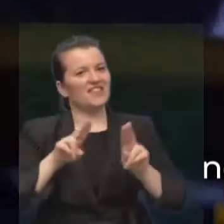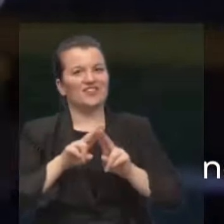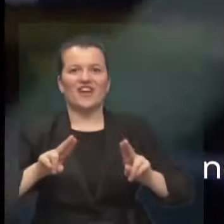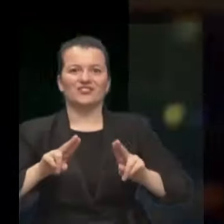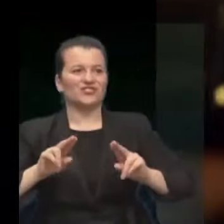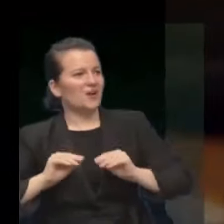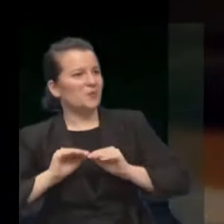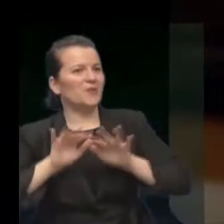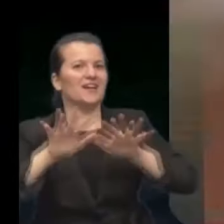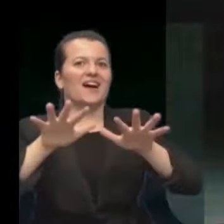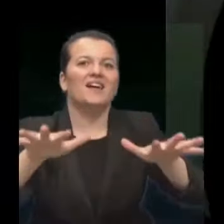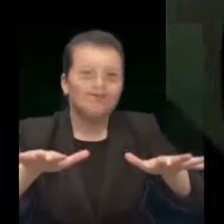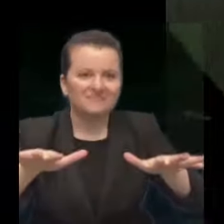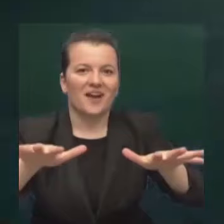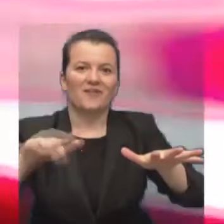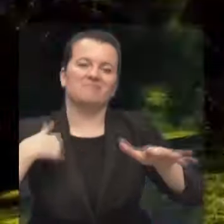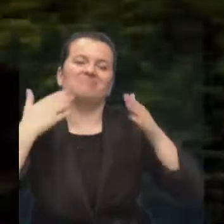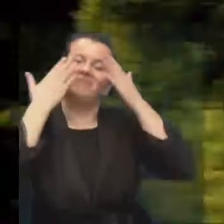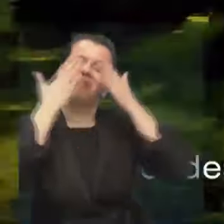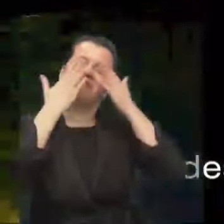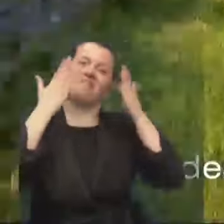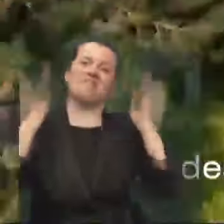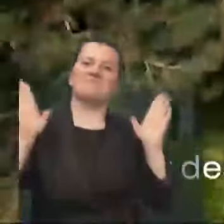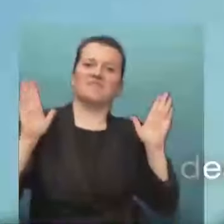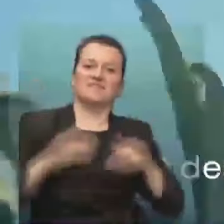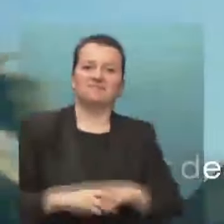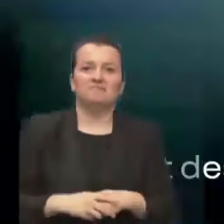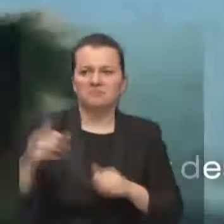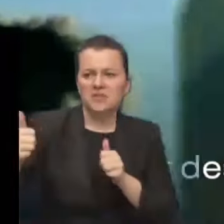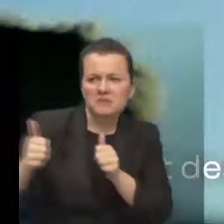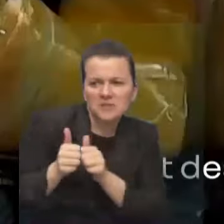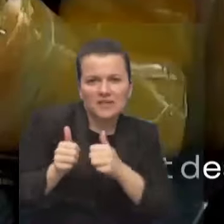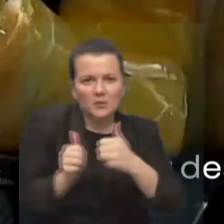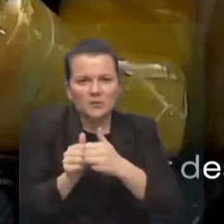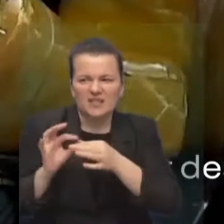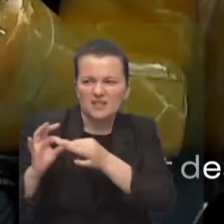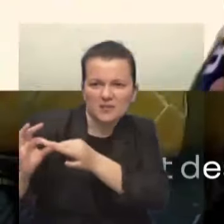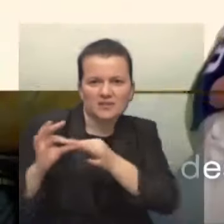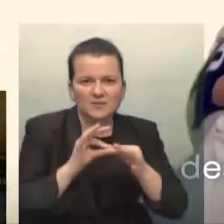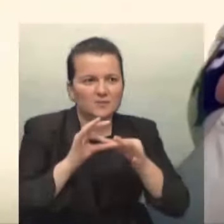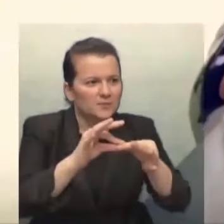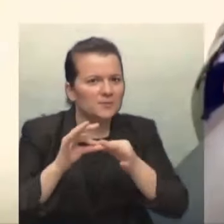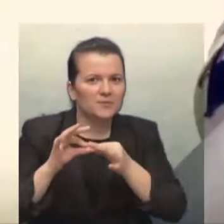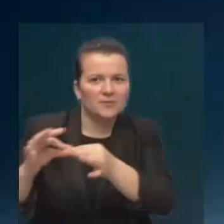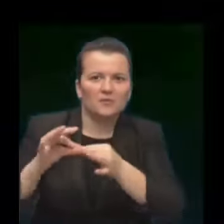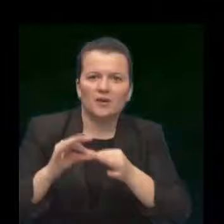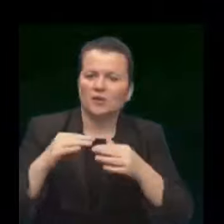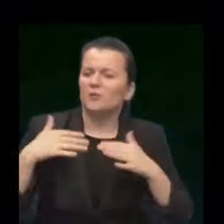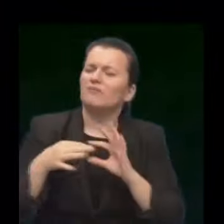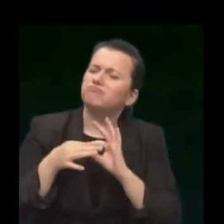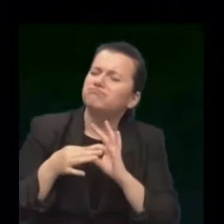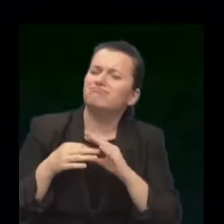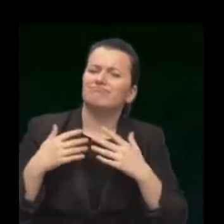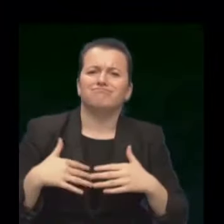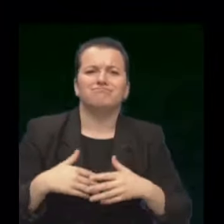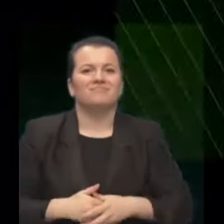world. We are strengthened by the alliance and by the constructive relationships we forge with our partners. From our very